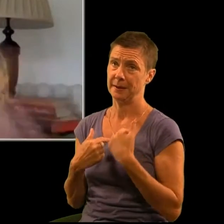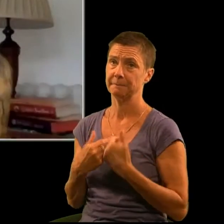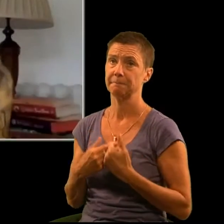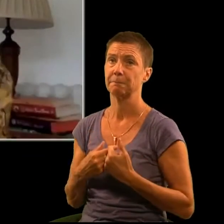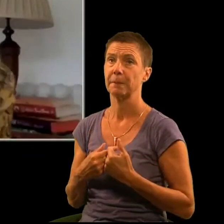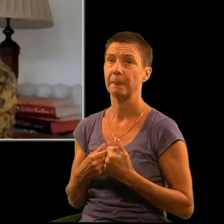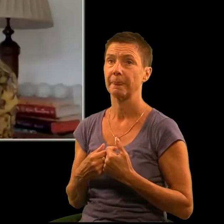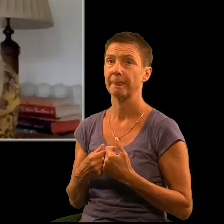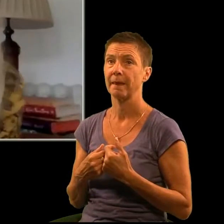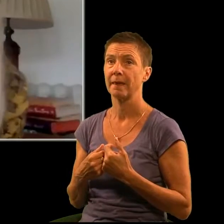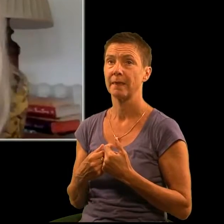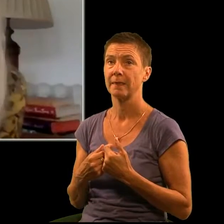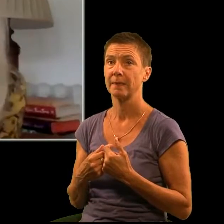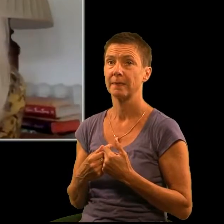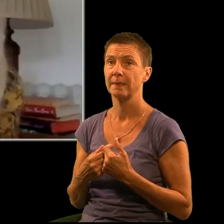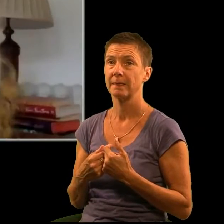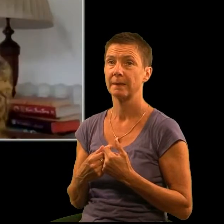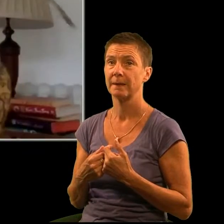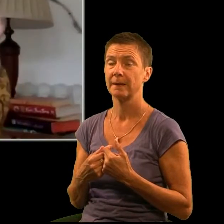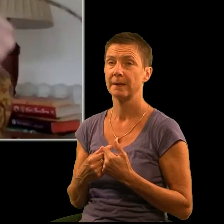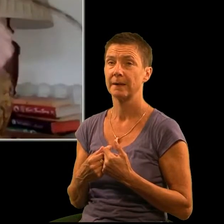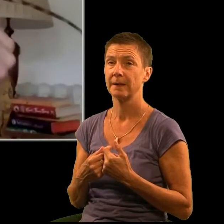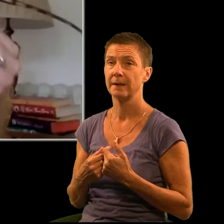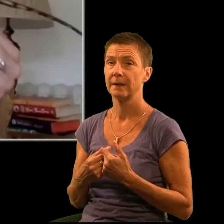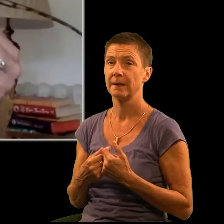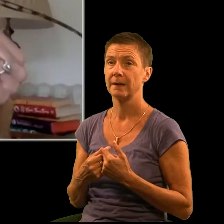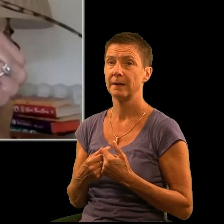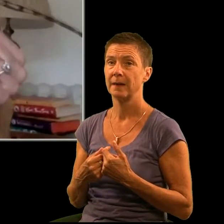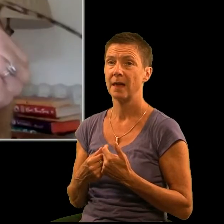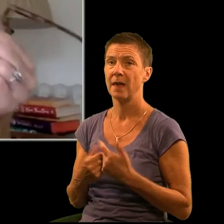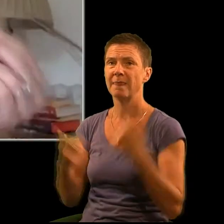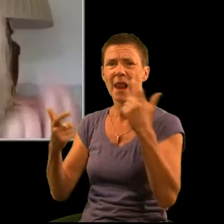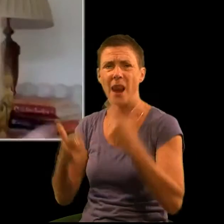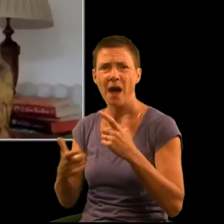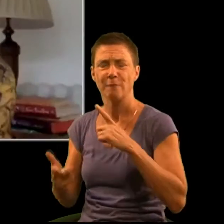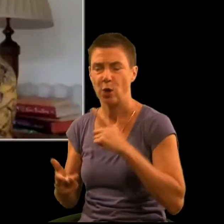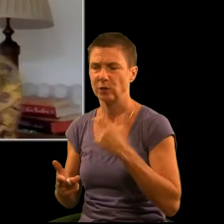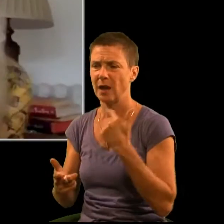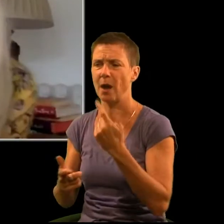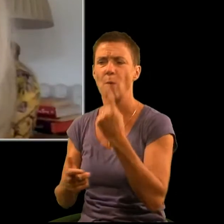do, and they laugh when I drew a pear with a stalk on the wrong end of it.